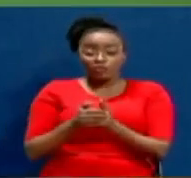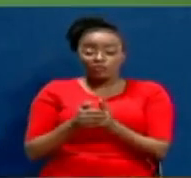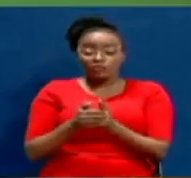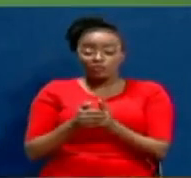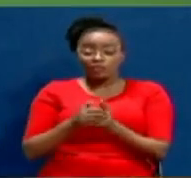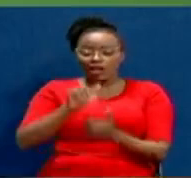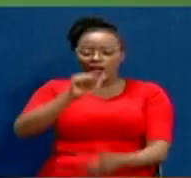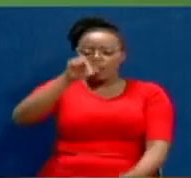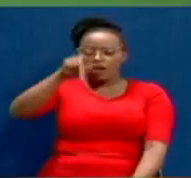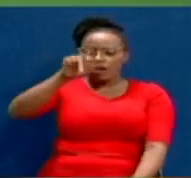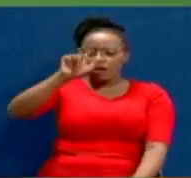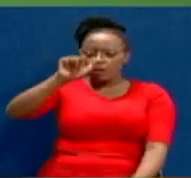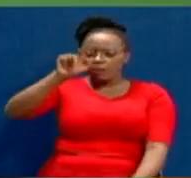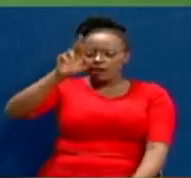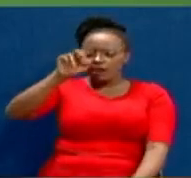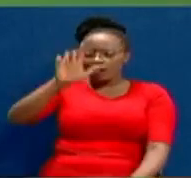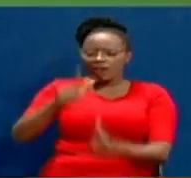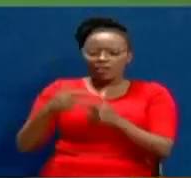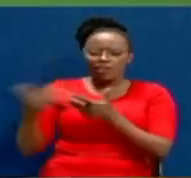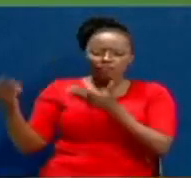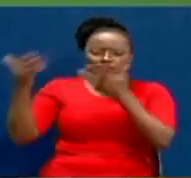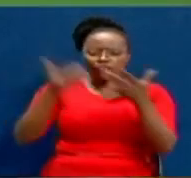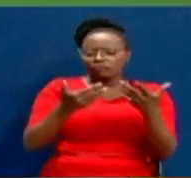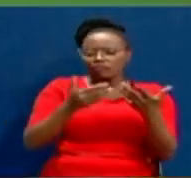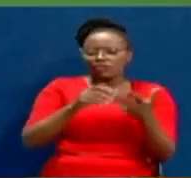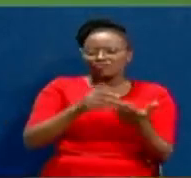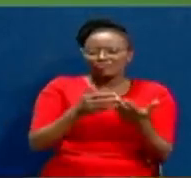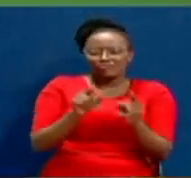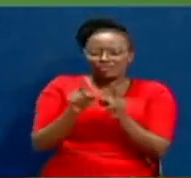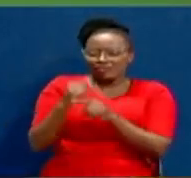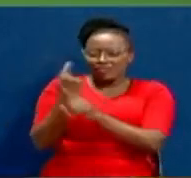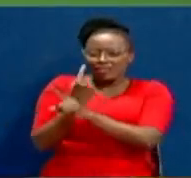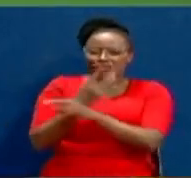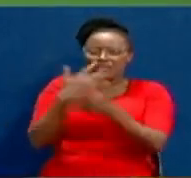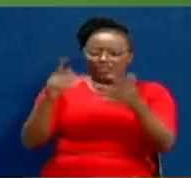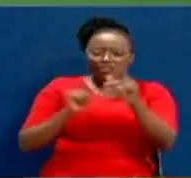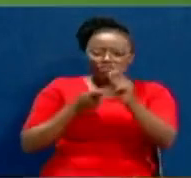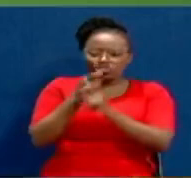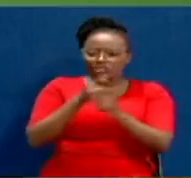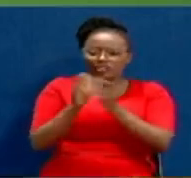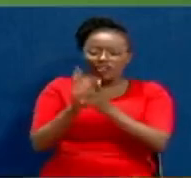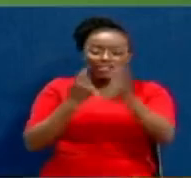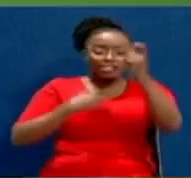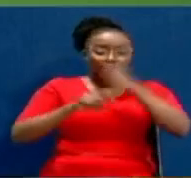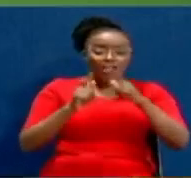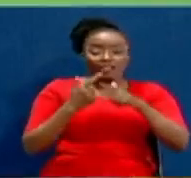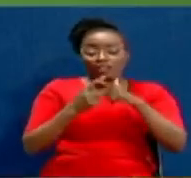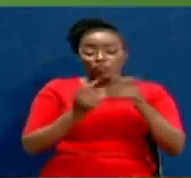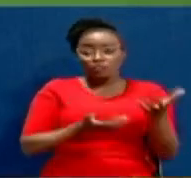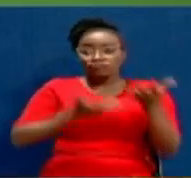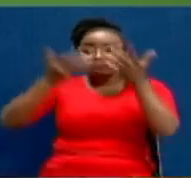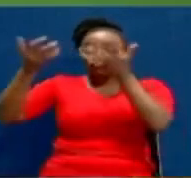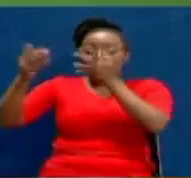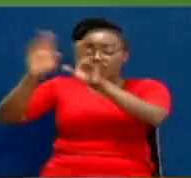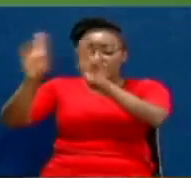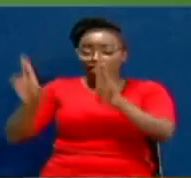apparel, importing fabric from outside the country, stitching and then selling abroad. So